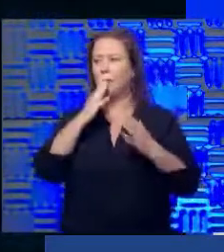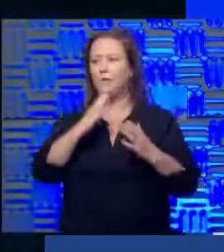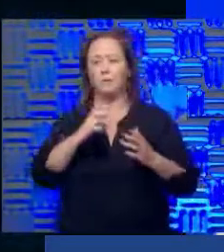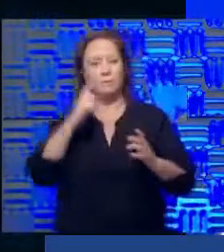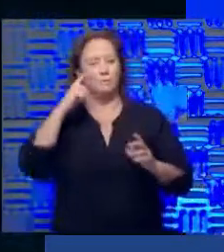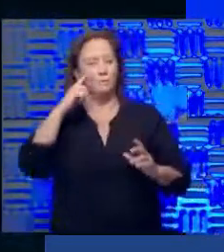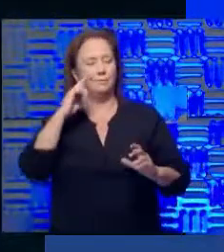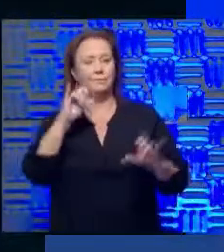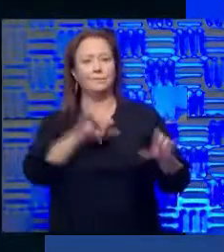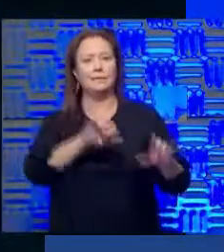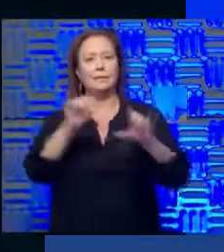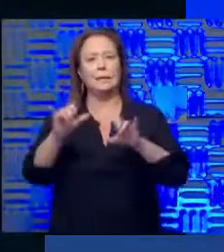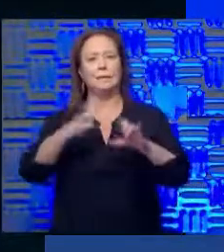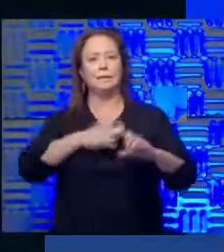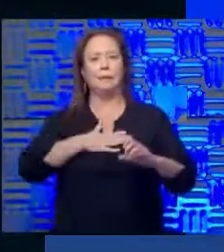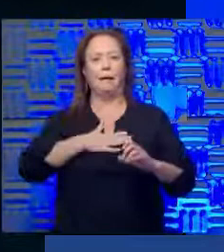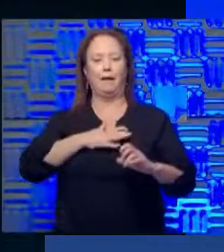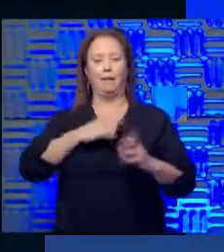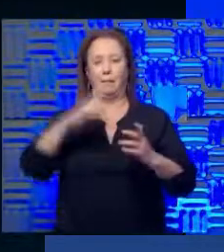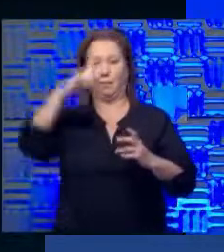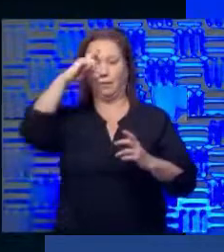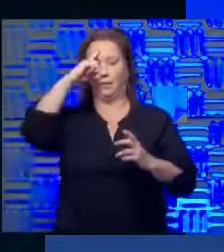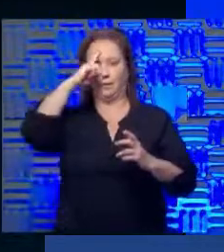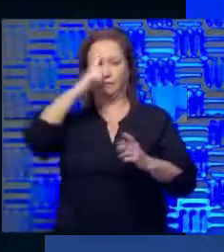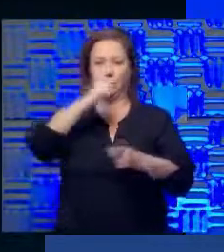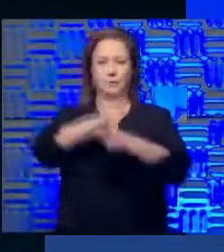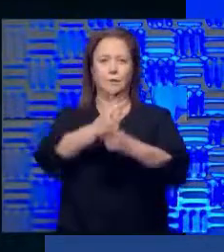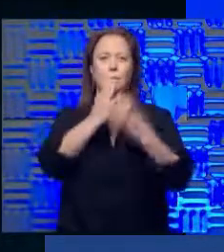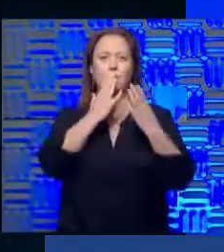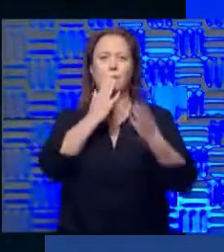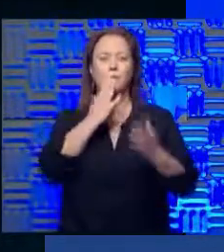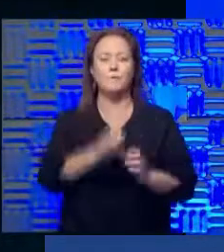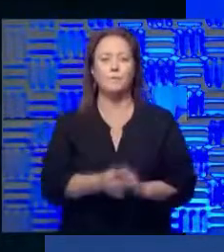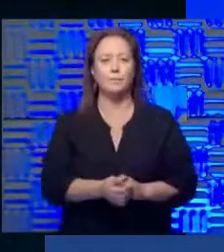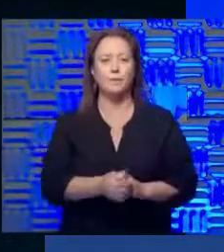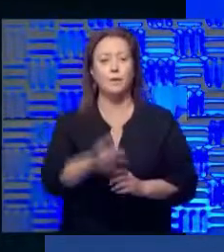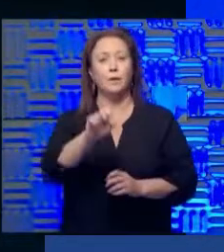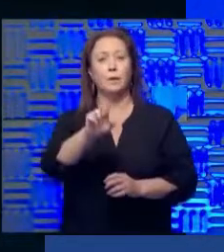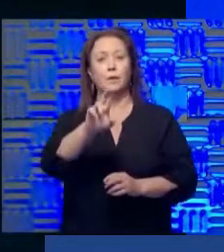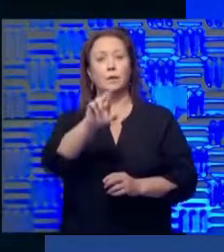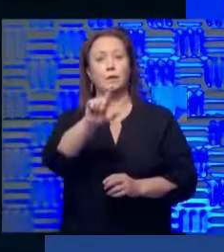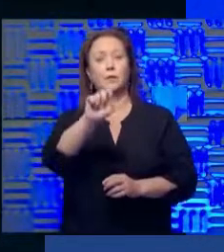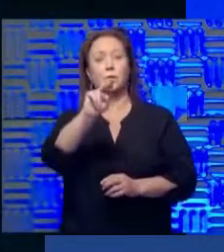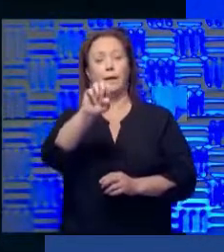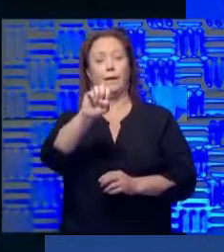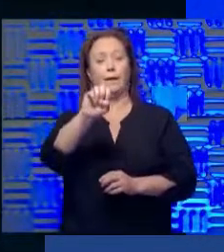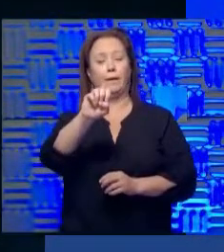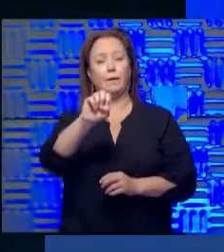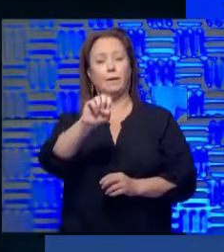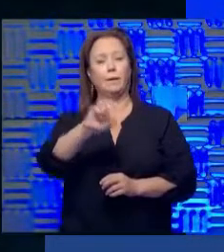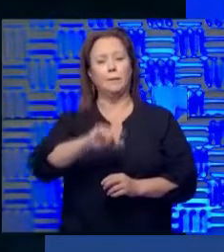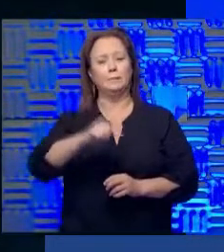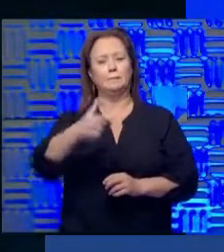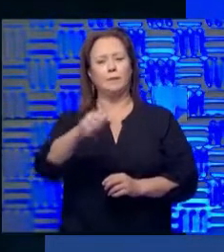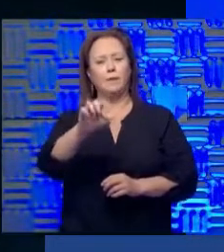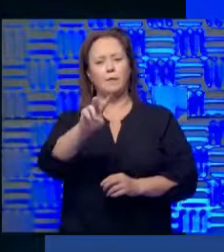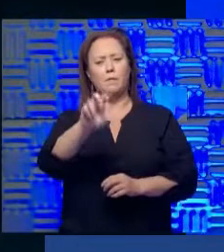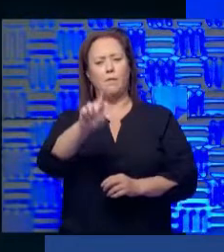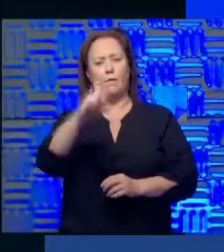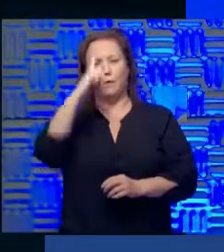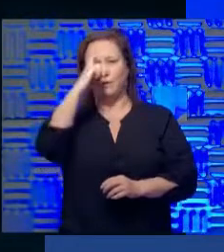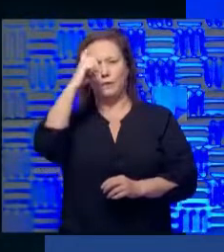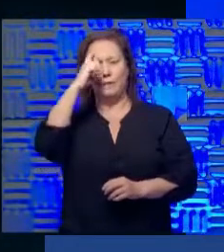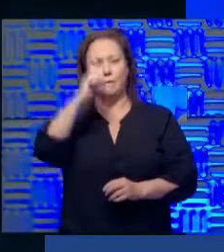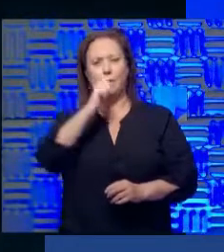reflected my thoughts about all that. I mean, spot on, so thank you. So Suzanne, COVID dreams, man, they're not